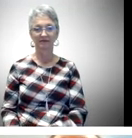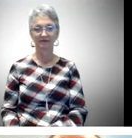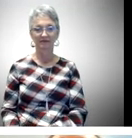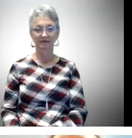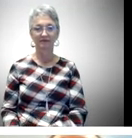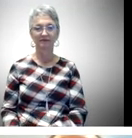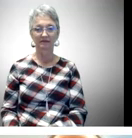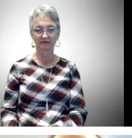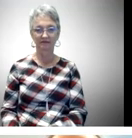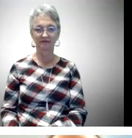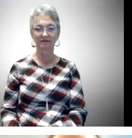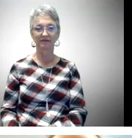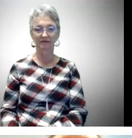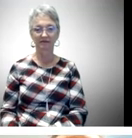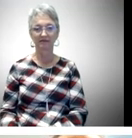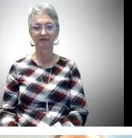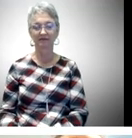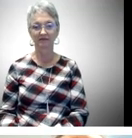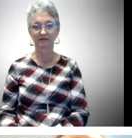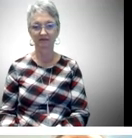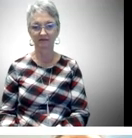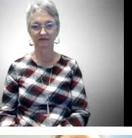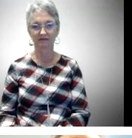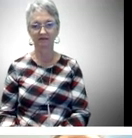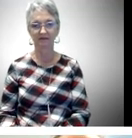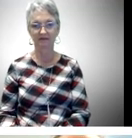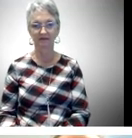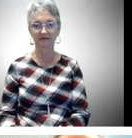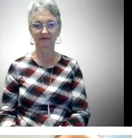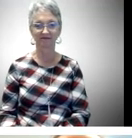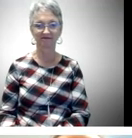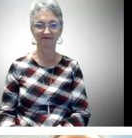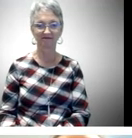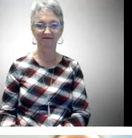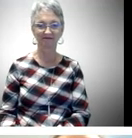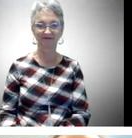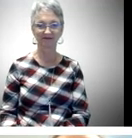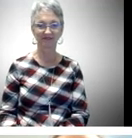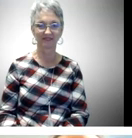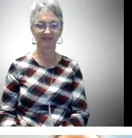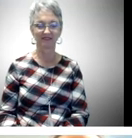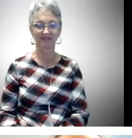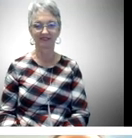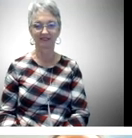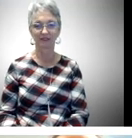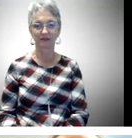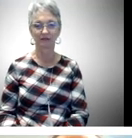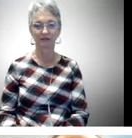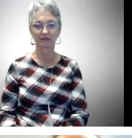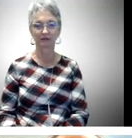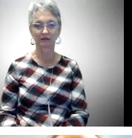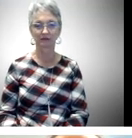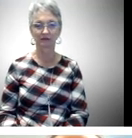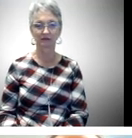entered over the state, around the state. I tend to be a control freak, and I do not want bad situations